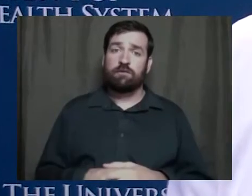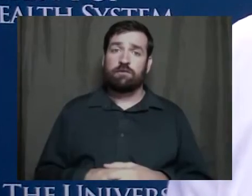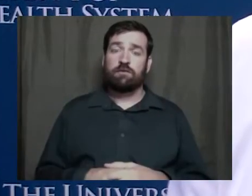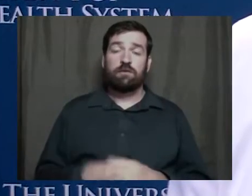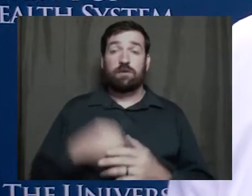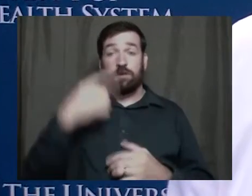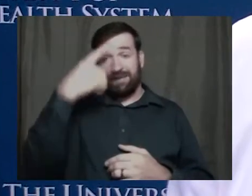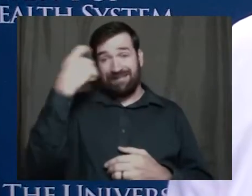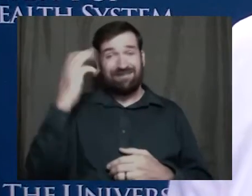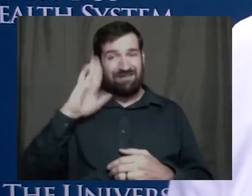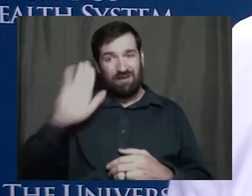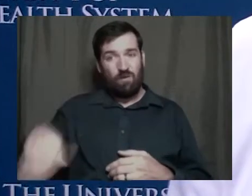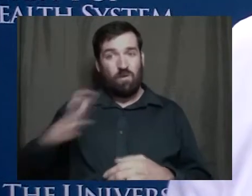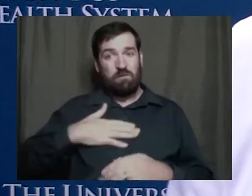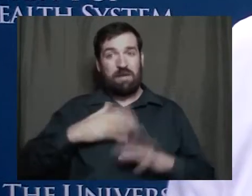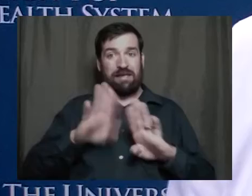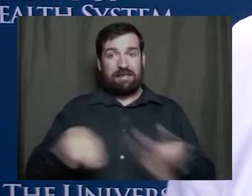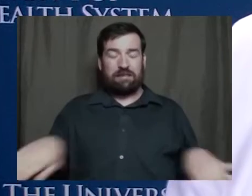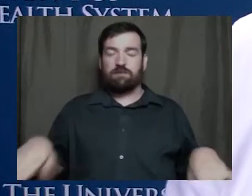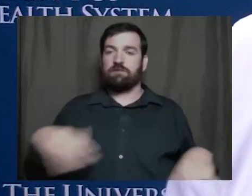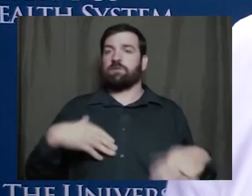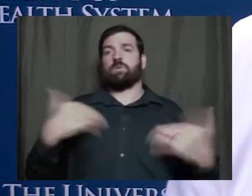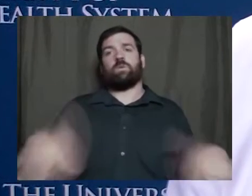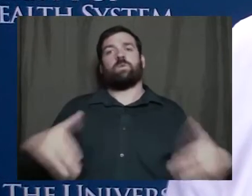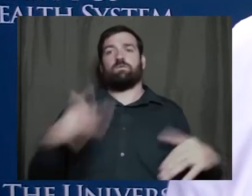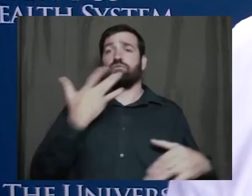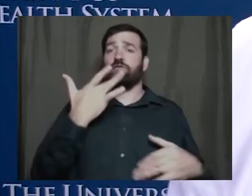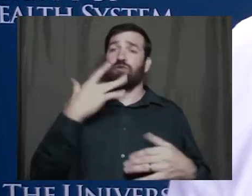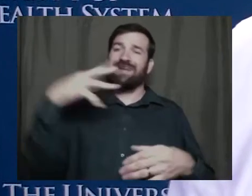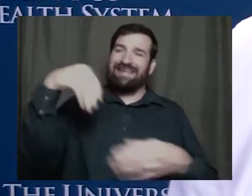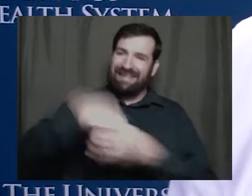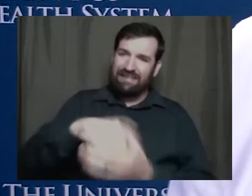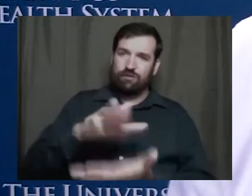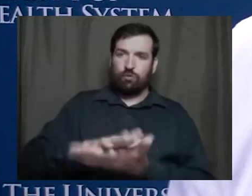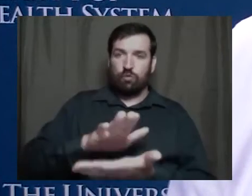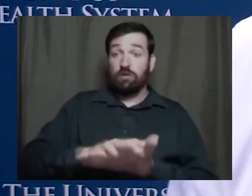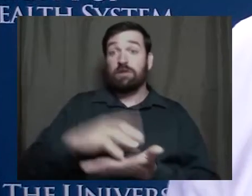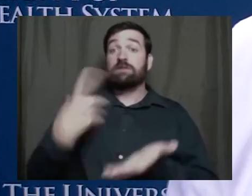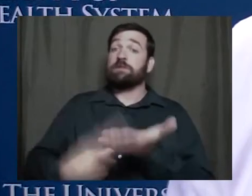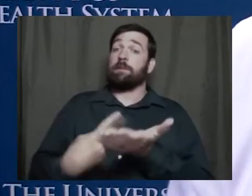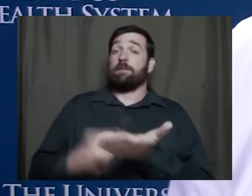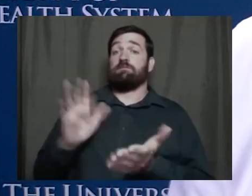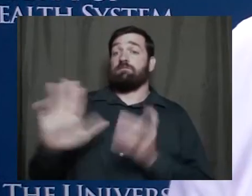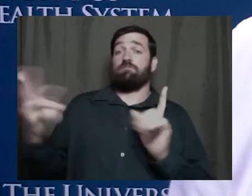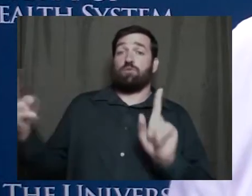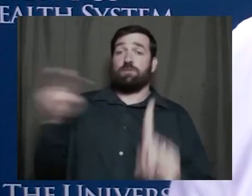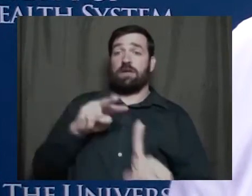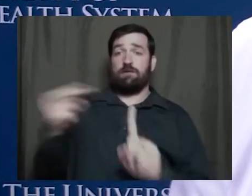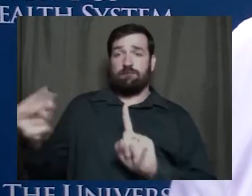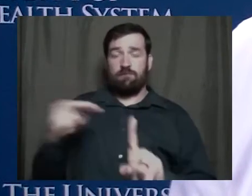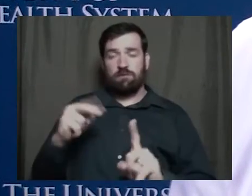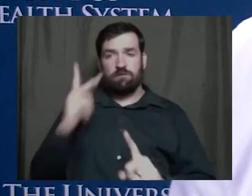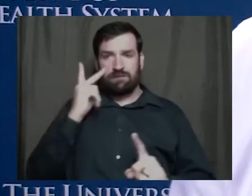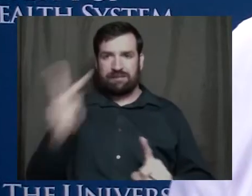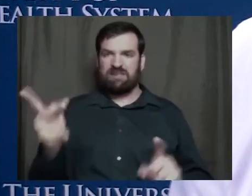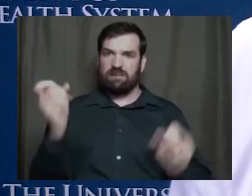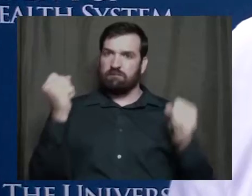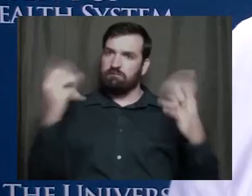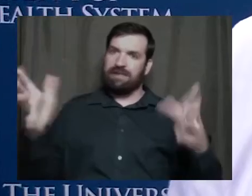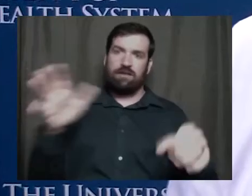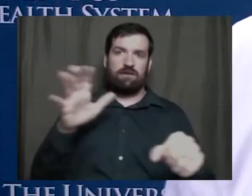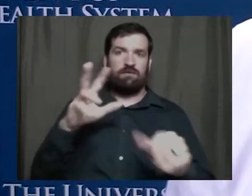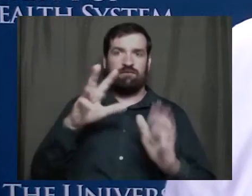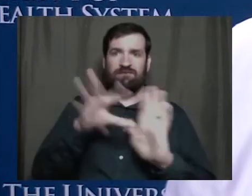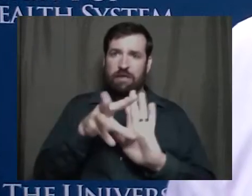my kids would much rather be in school. So sometimes their perspective, even though we've seen plenty of videos of kids crying and